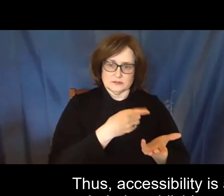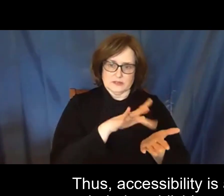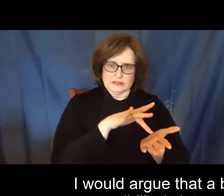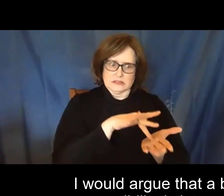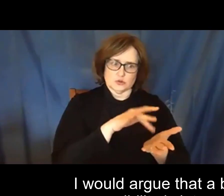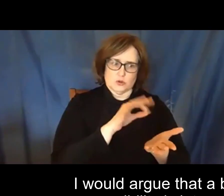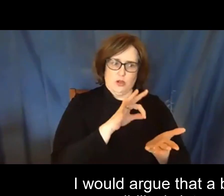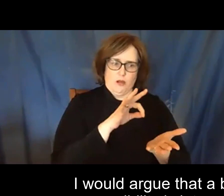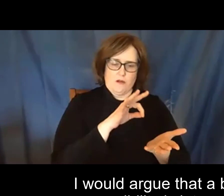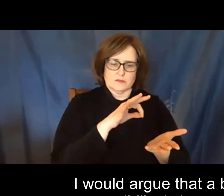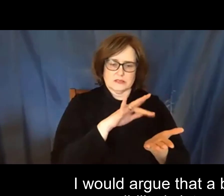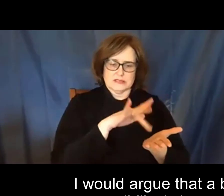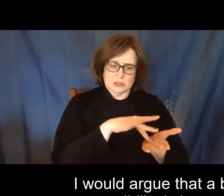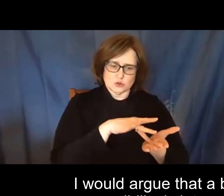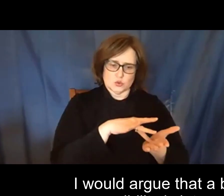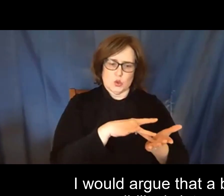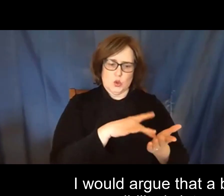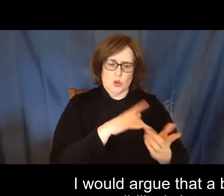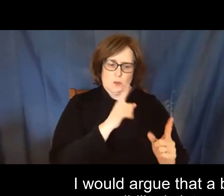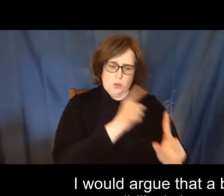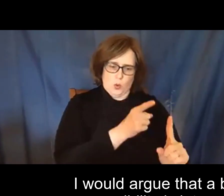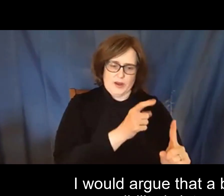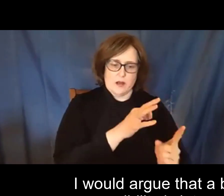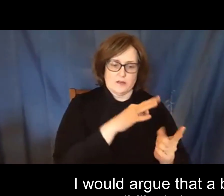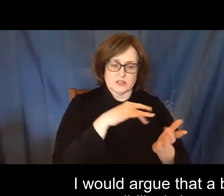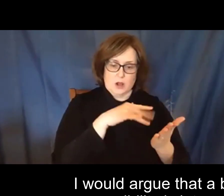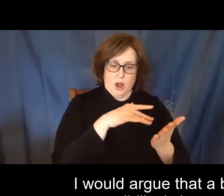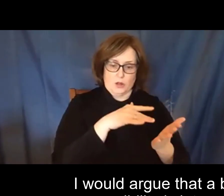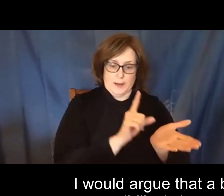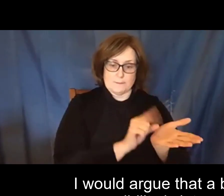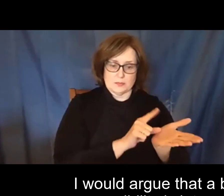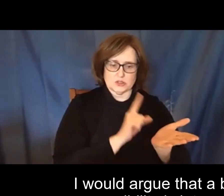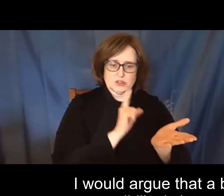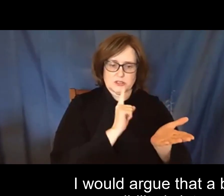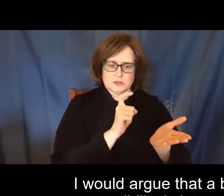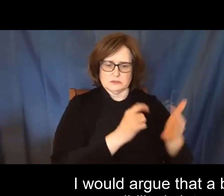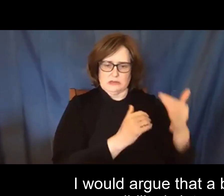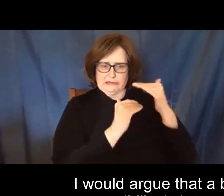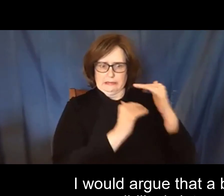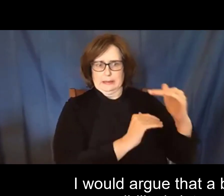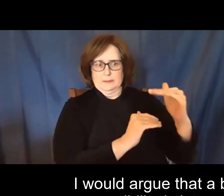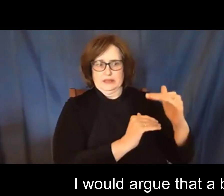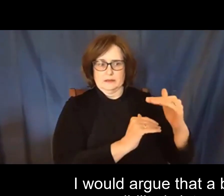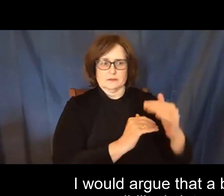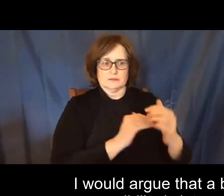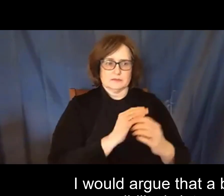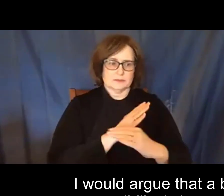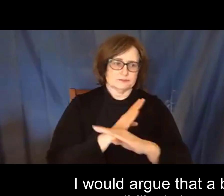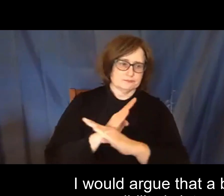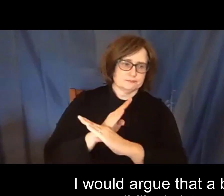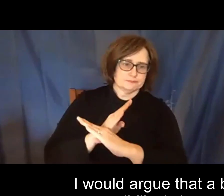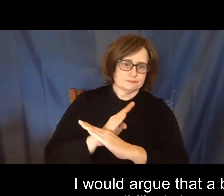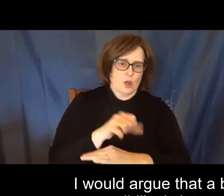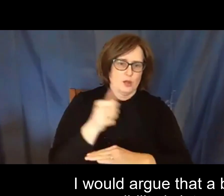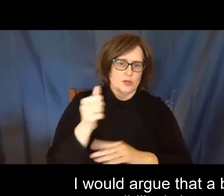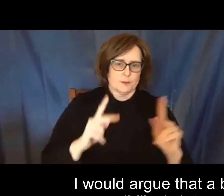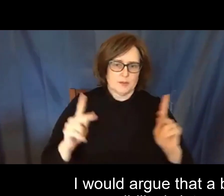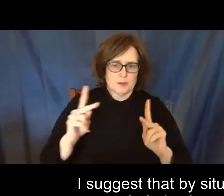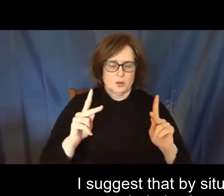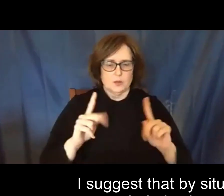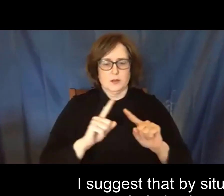Stone. I would argue that a broad understanding of accessibility is integral to diversity, equity, and